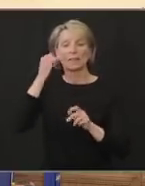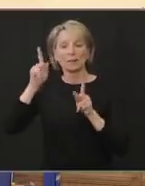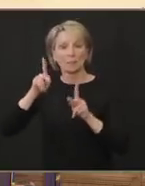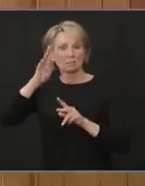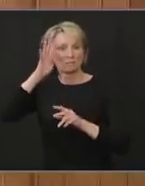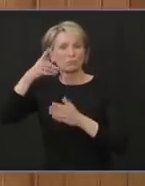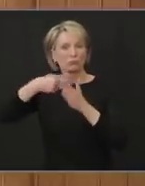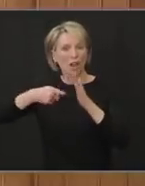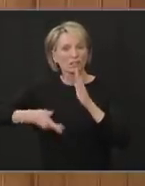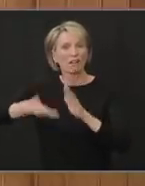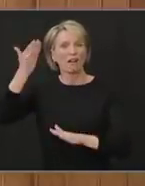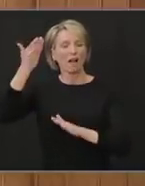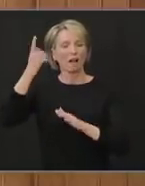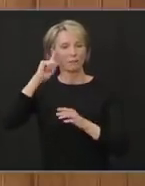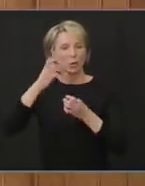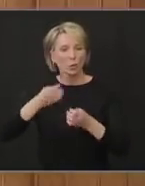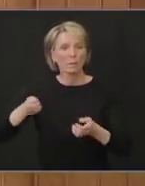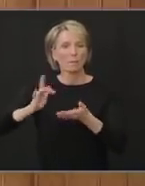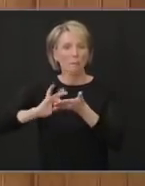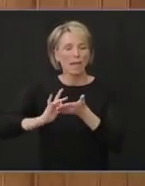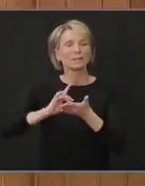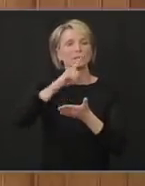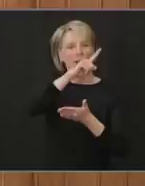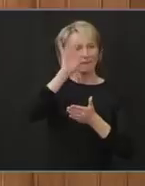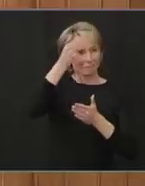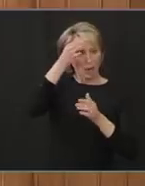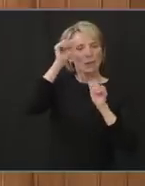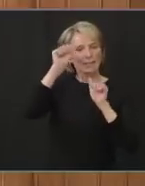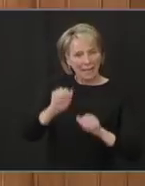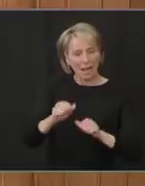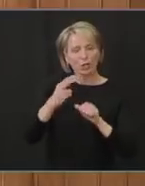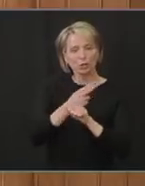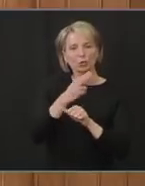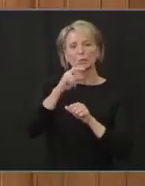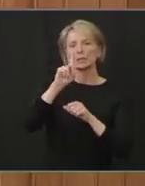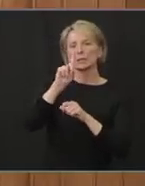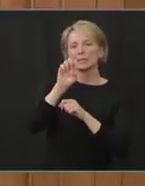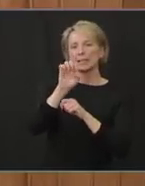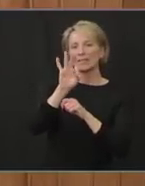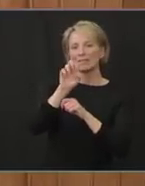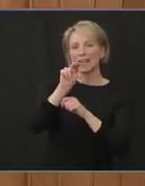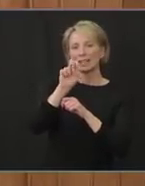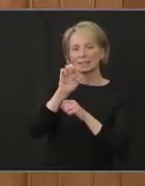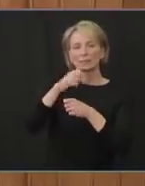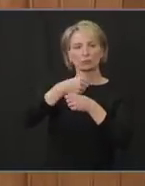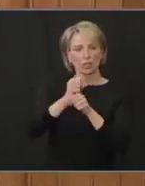The Defense Production Act, though, allows the president to engage in a